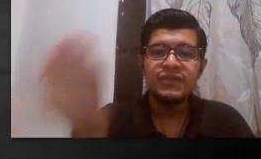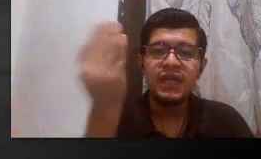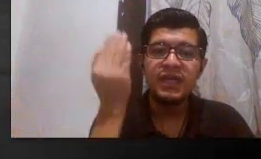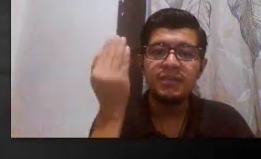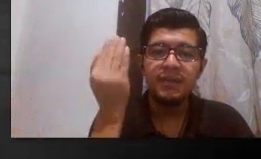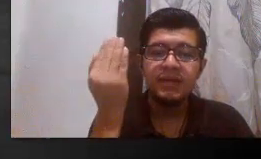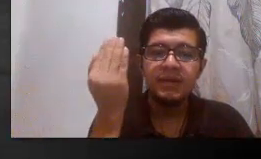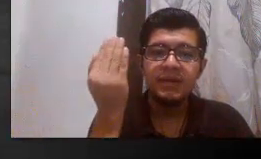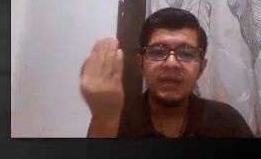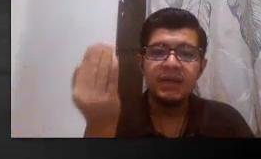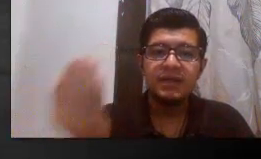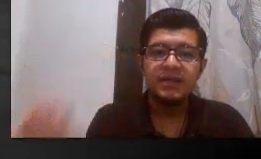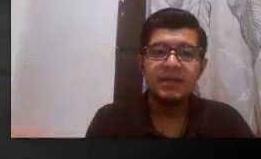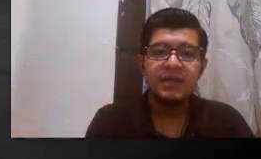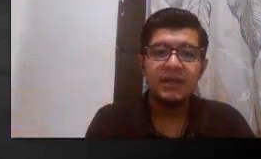to shape,